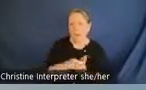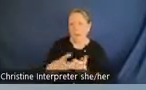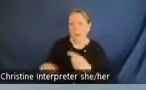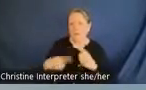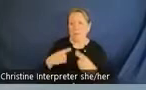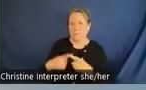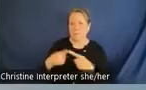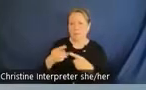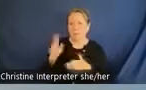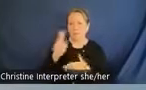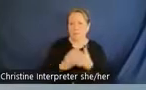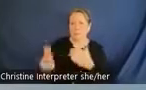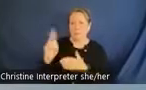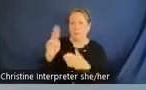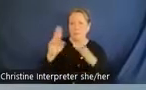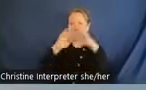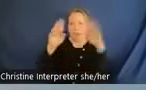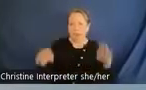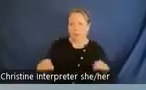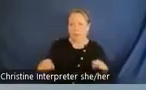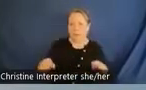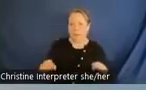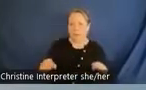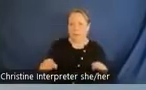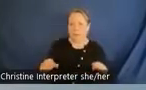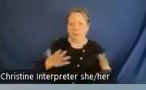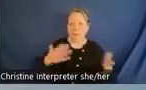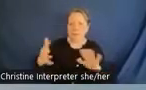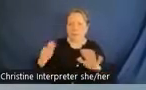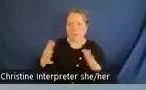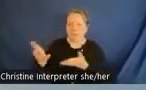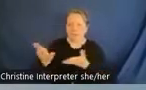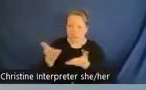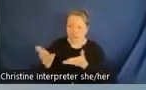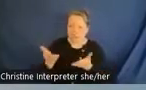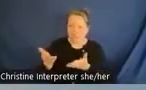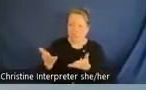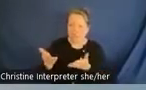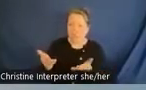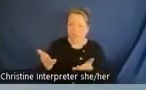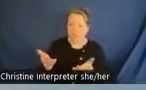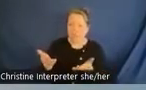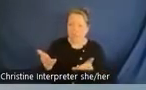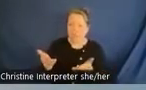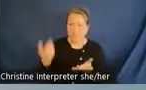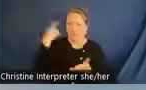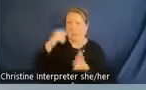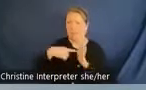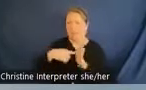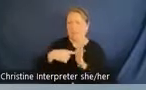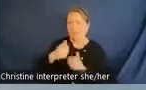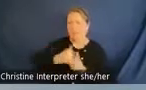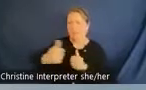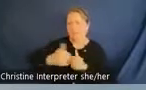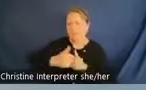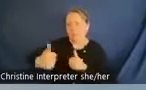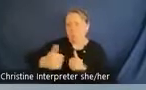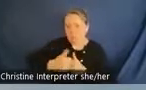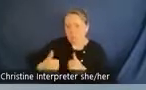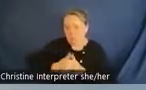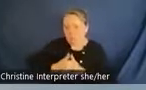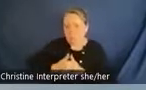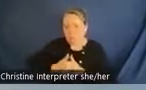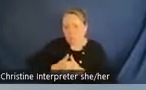housing, been located near universal services, which like such as transportation, which is what would